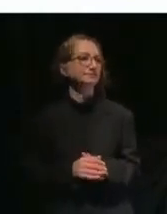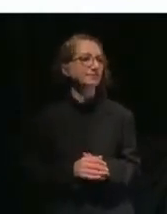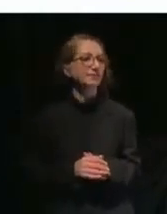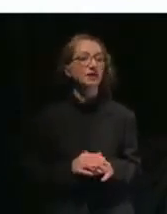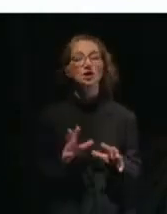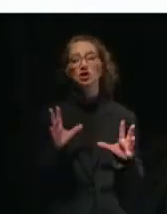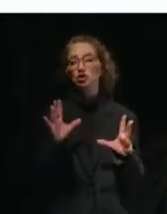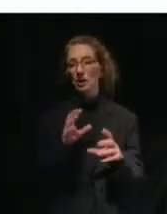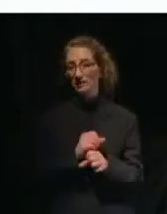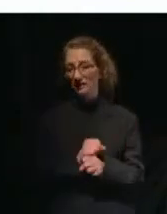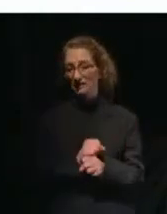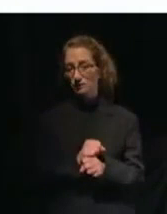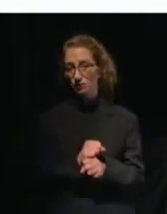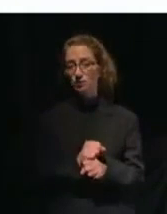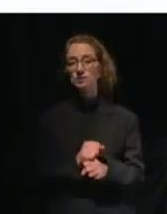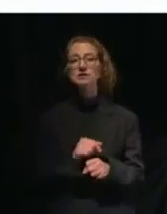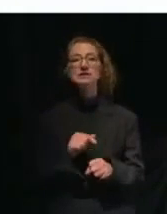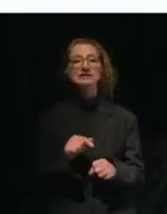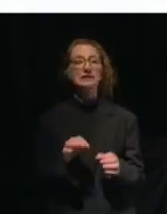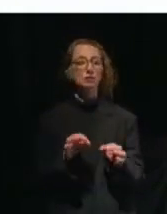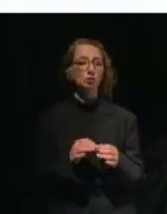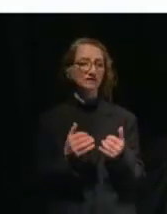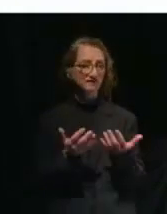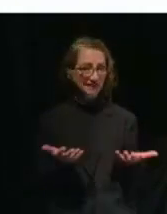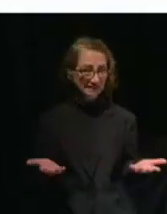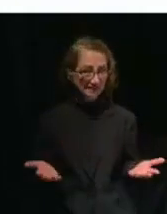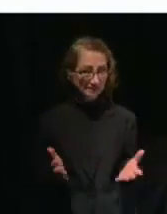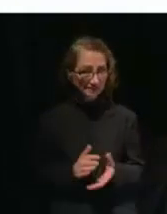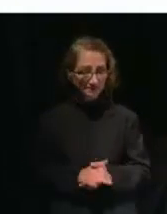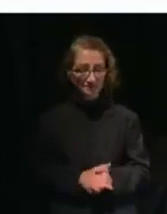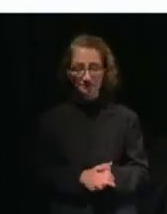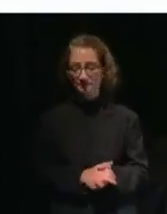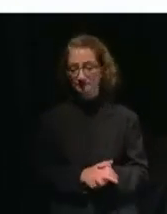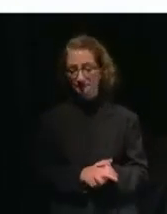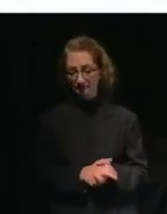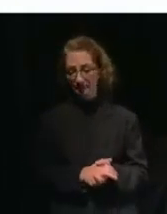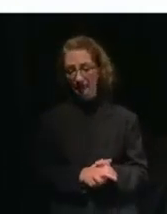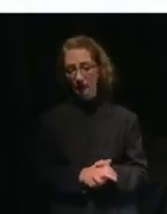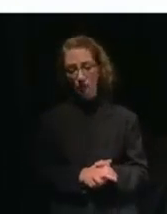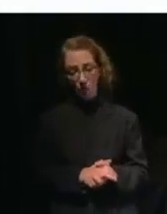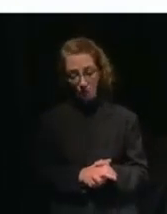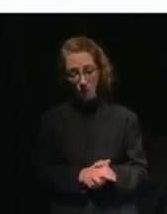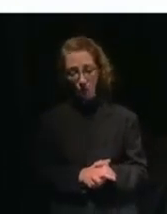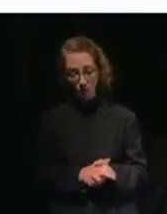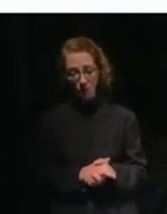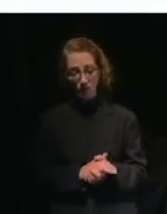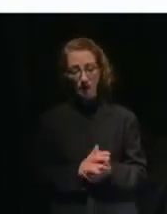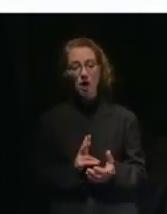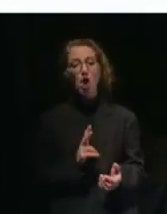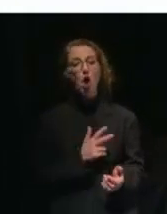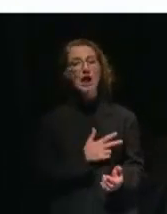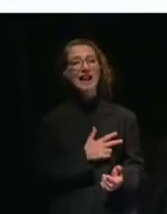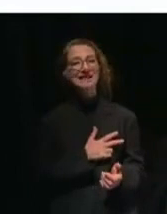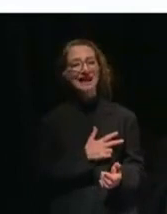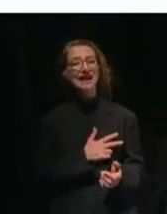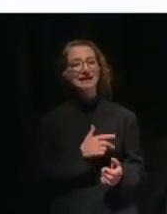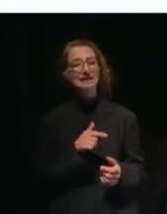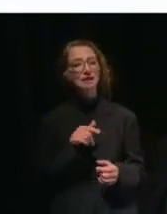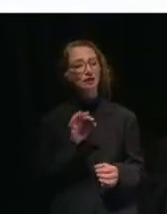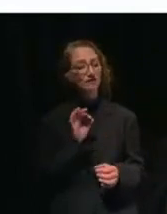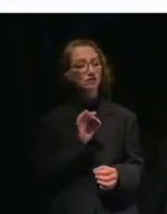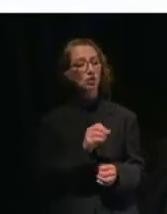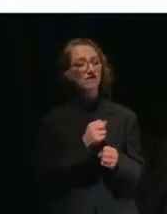stigma attached to non-artistic work when one is an artist. So to sum things